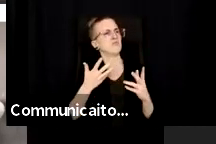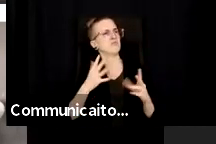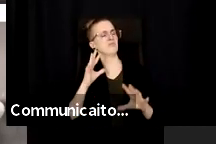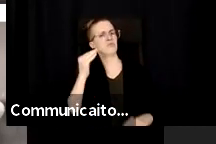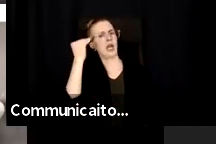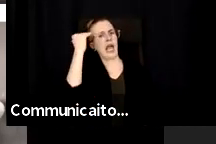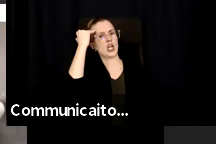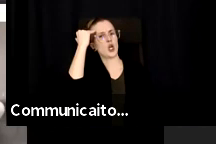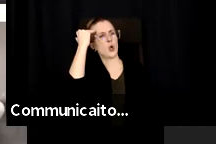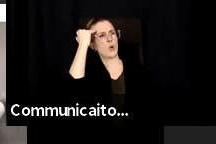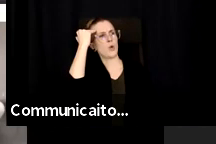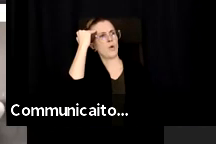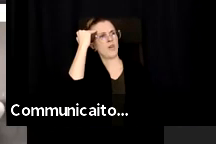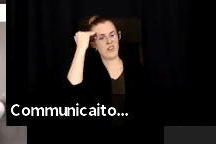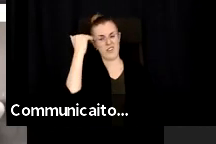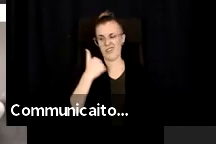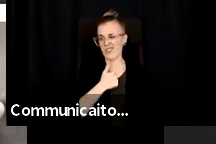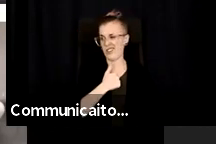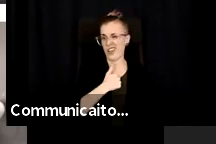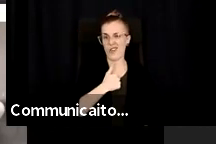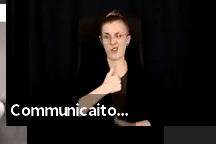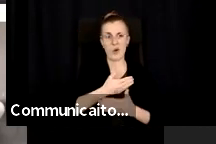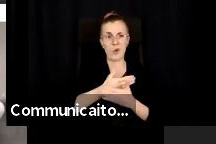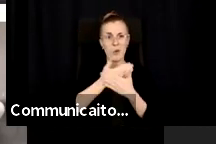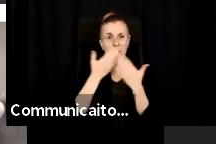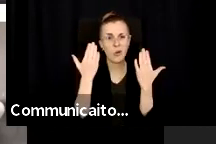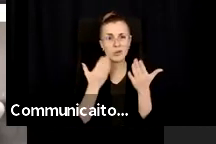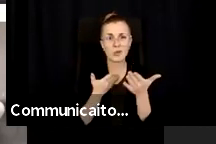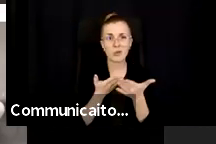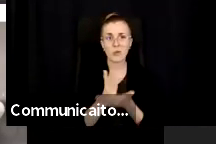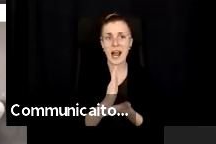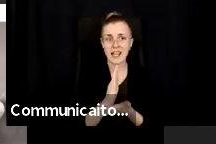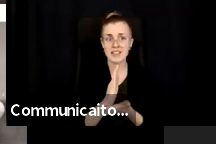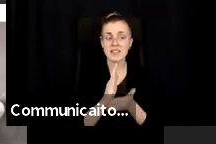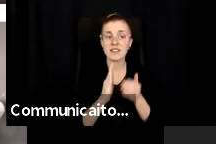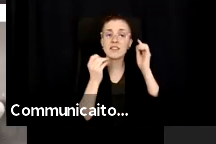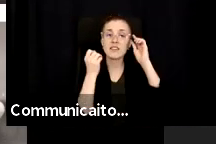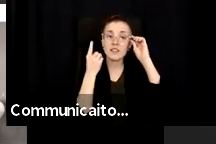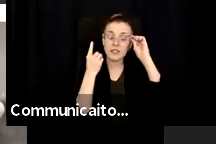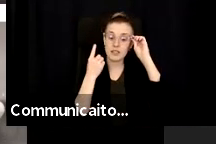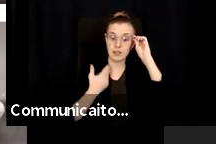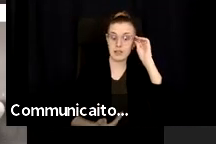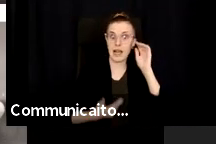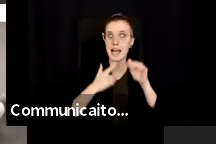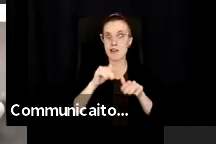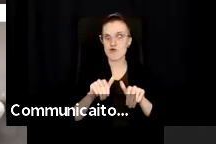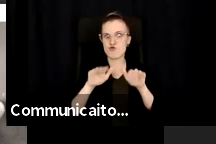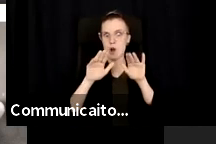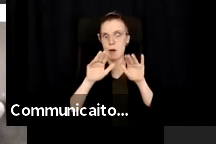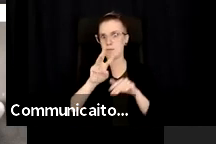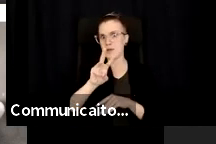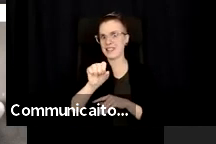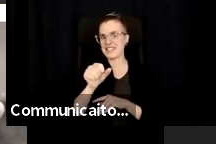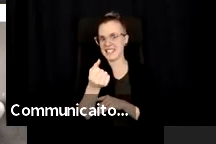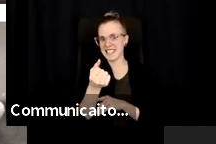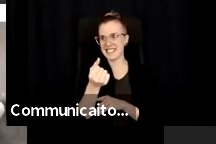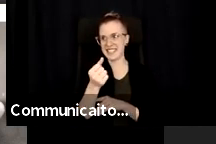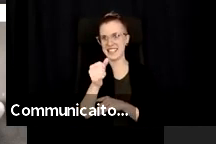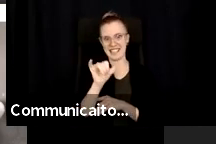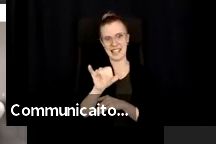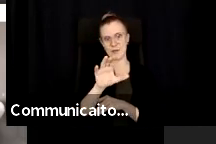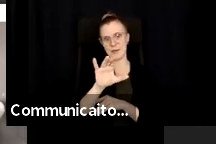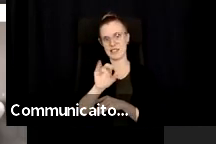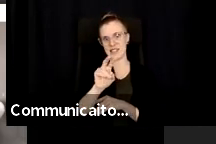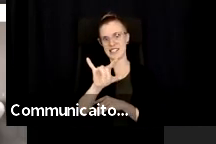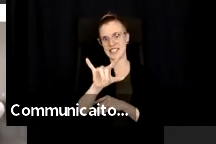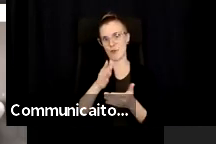didn't really have any rights. I grew up during the 60s when the racial civil rights was taking place but